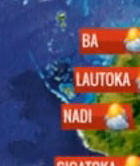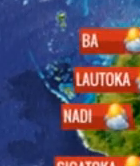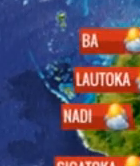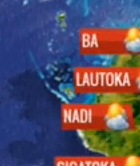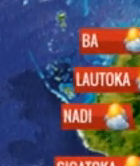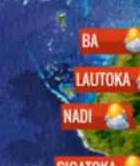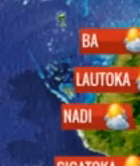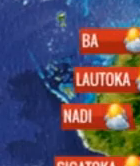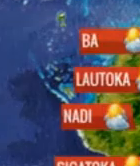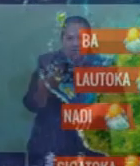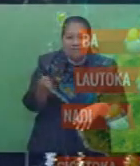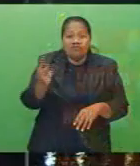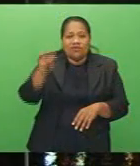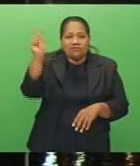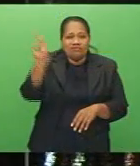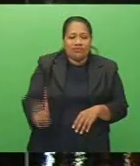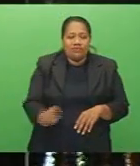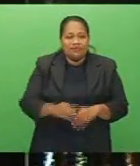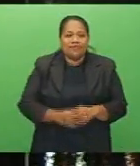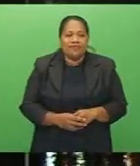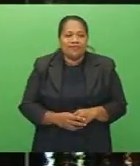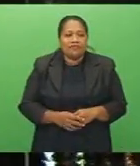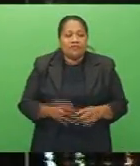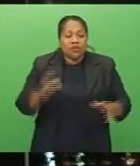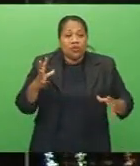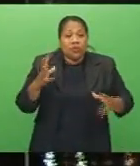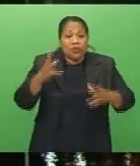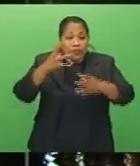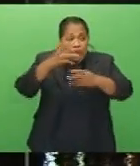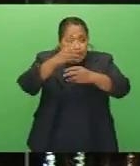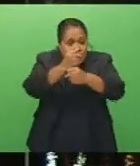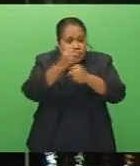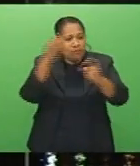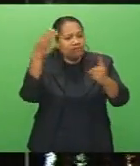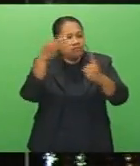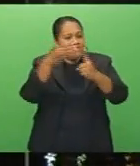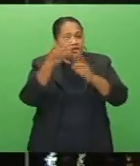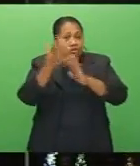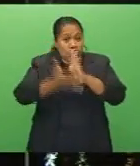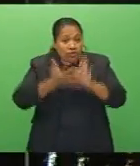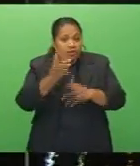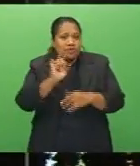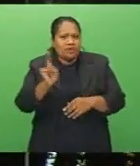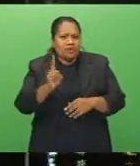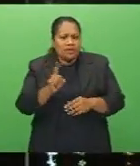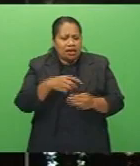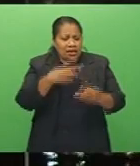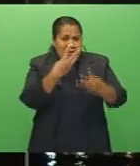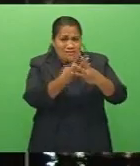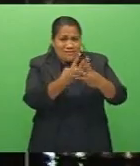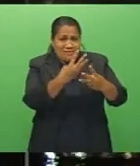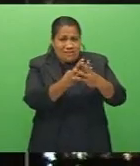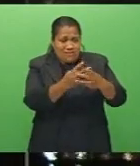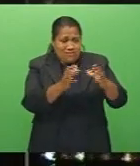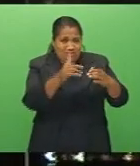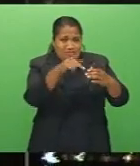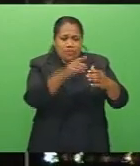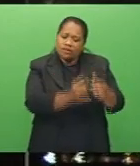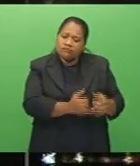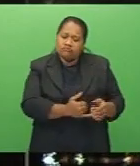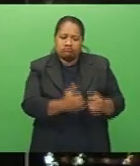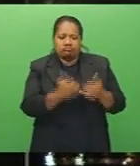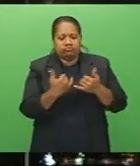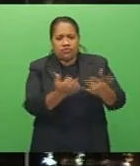thunderstorm. Recapping our main stories, Kandavu Confederacy leaves Sadelpa, Lami residents